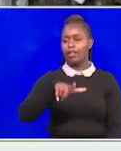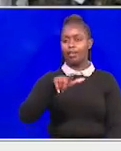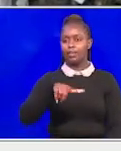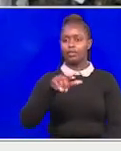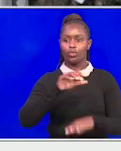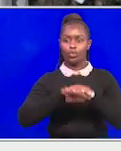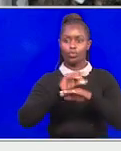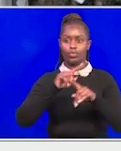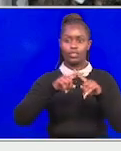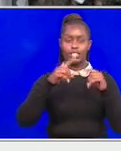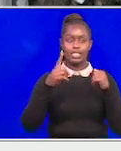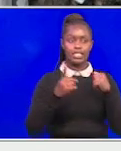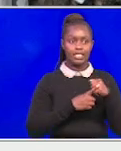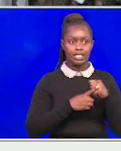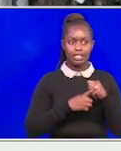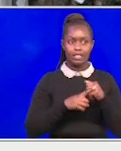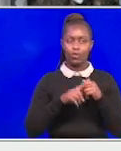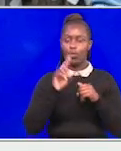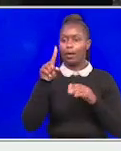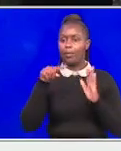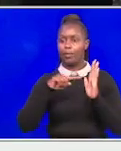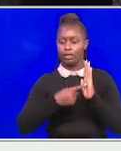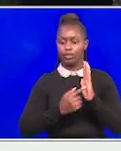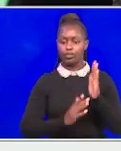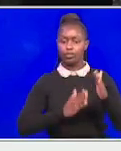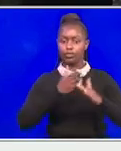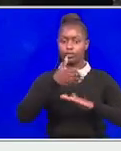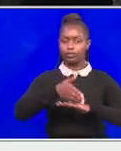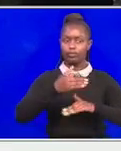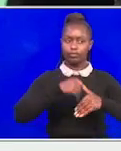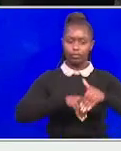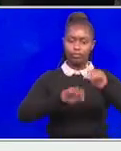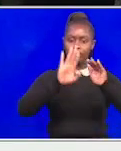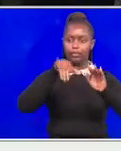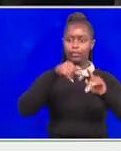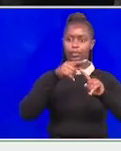finished 1 point of a par, closely followed by